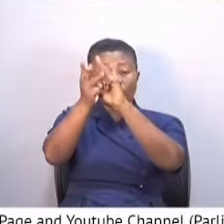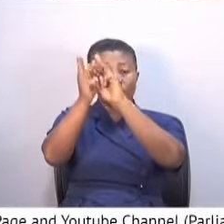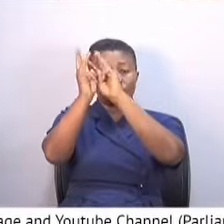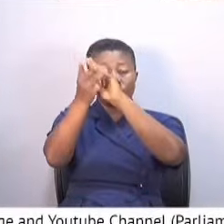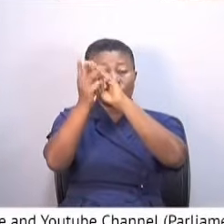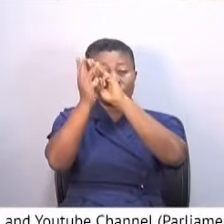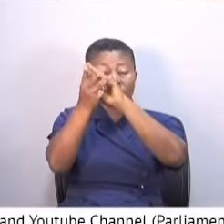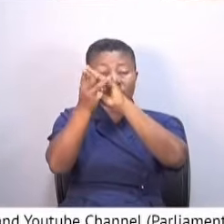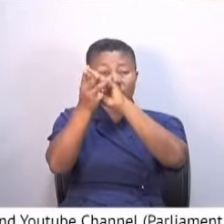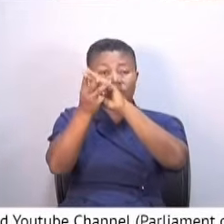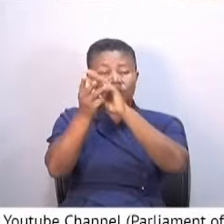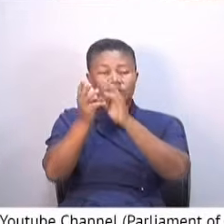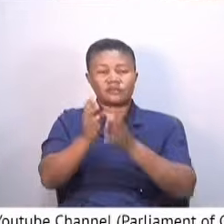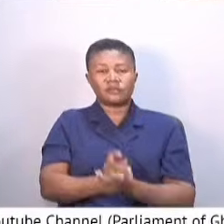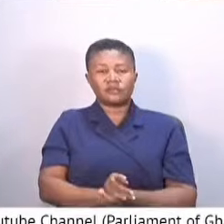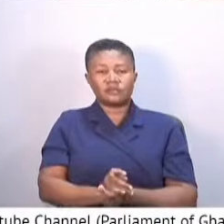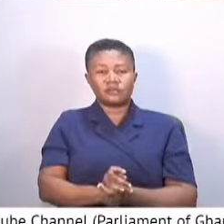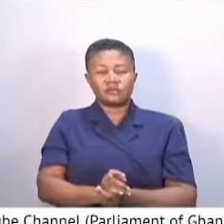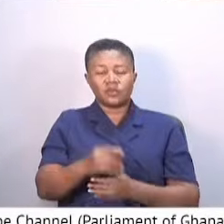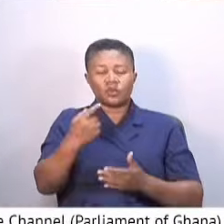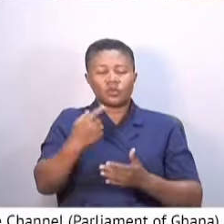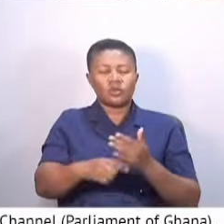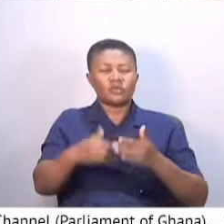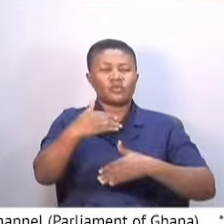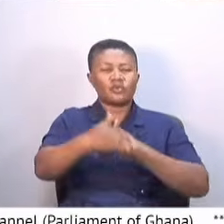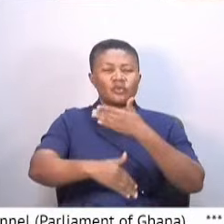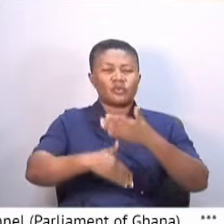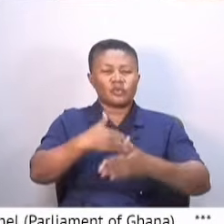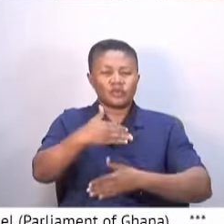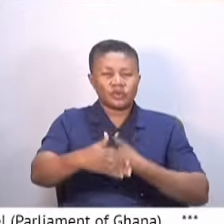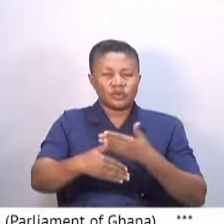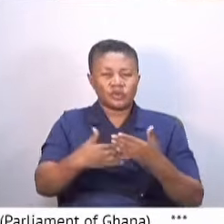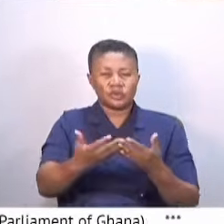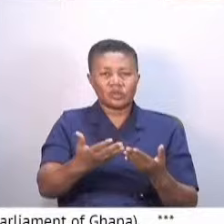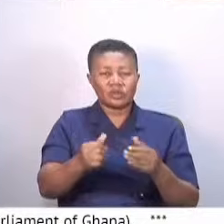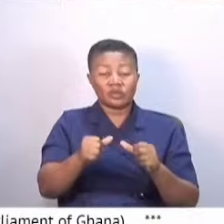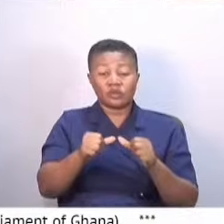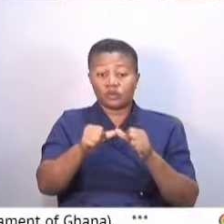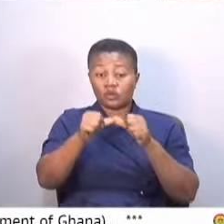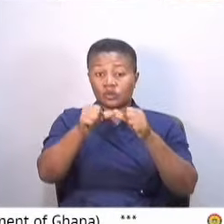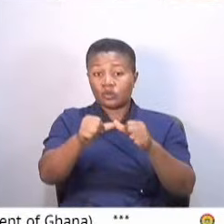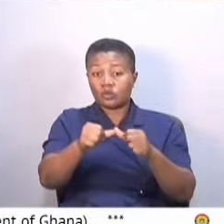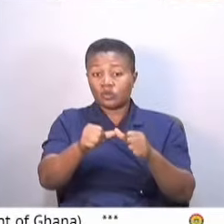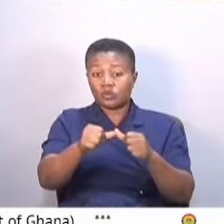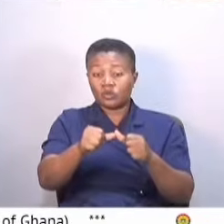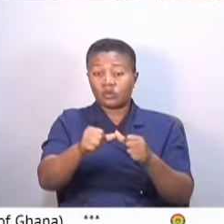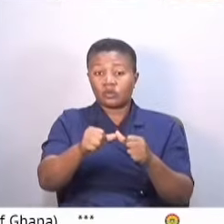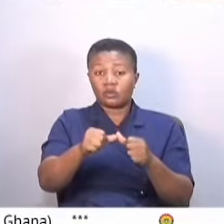Sustainability the progress made thus far towards the signing